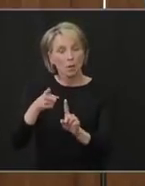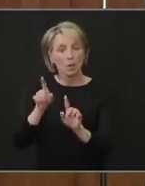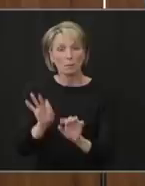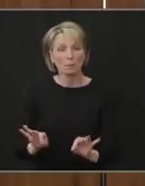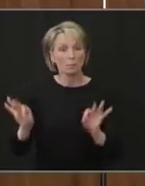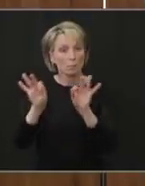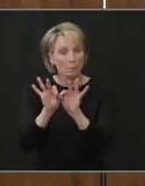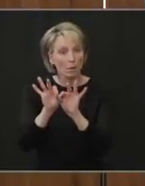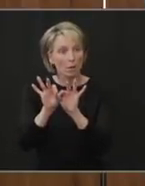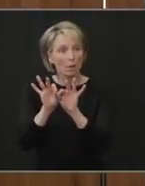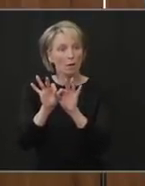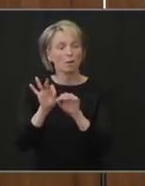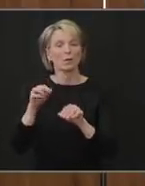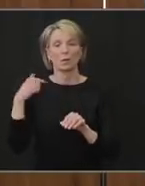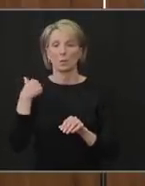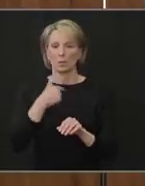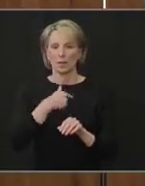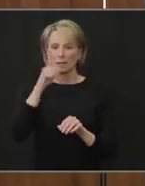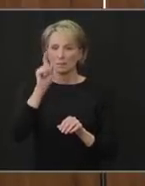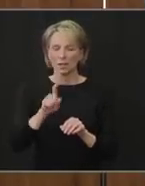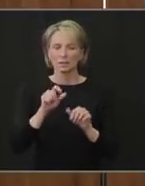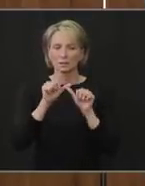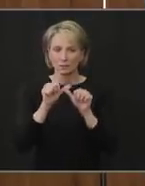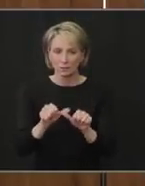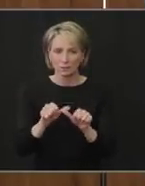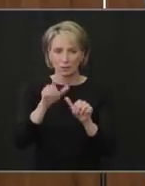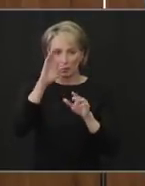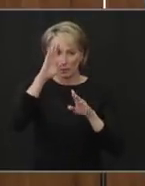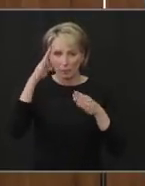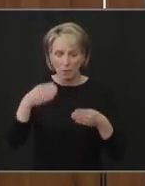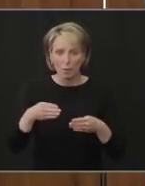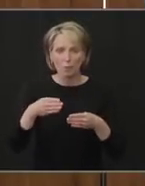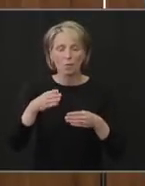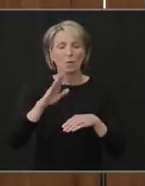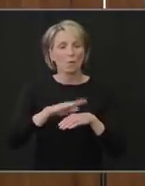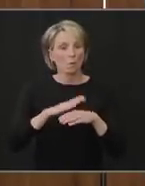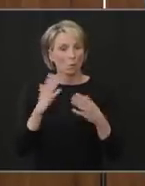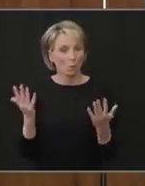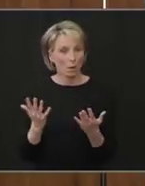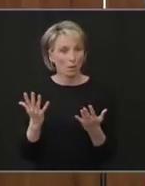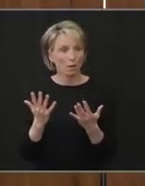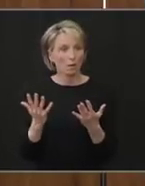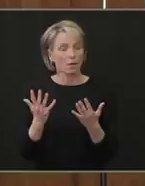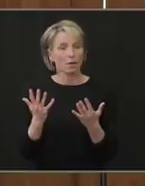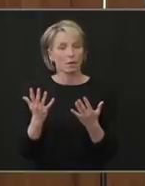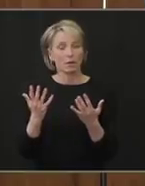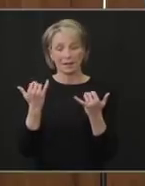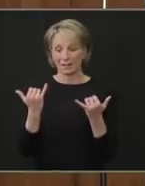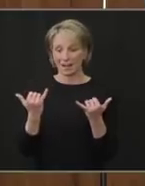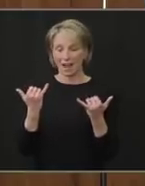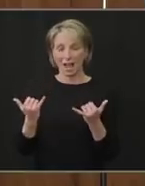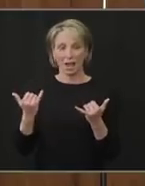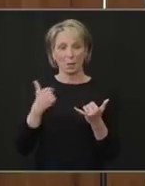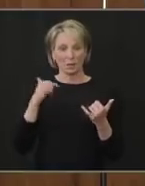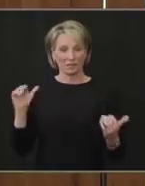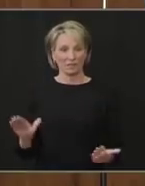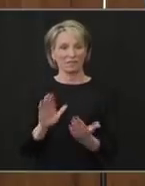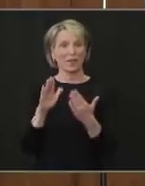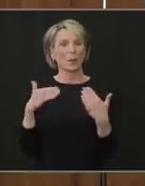is keep our eye not only on the moment of crisis that we face right